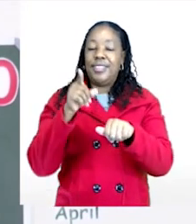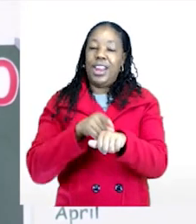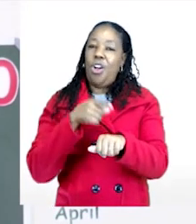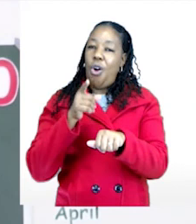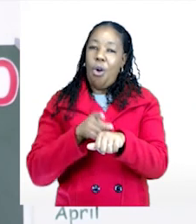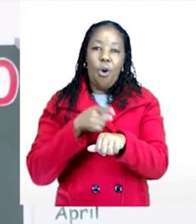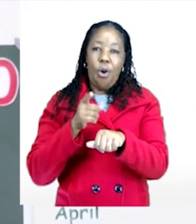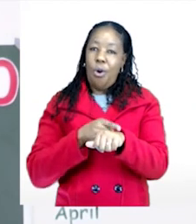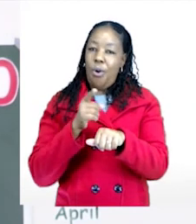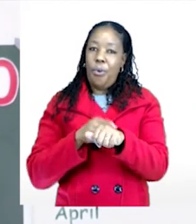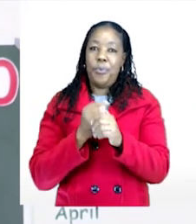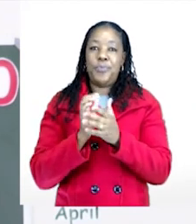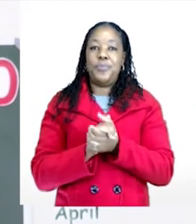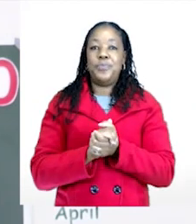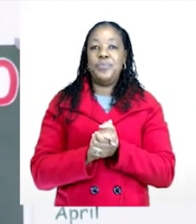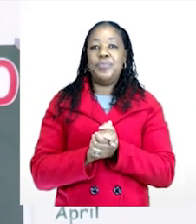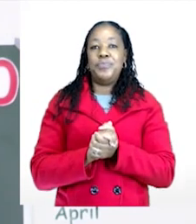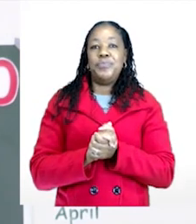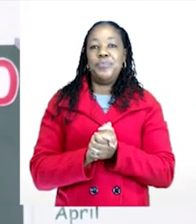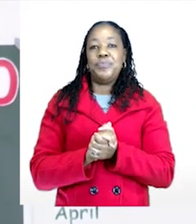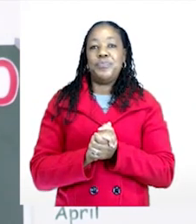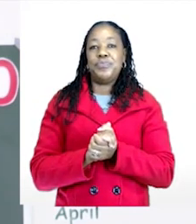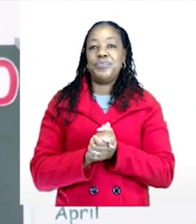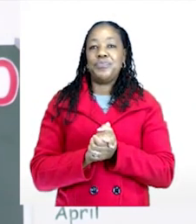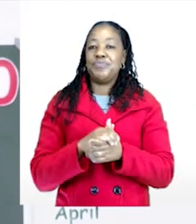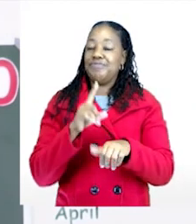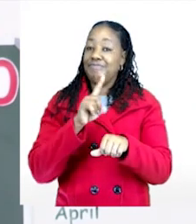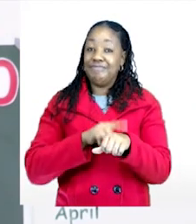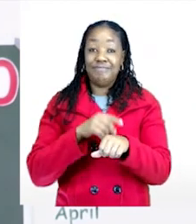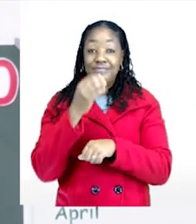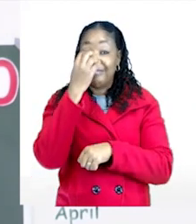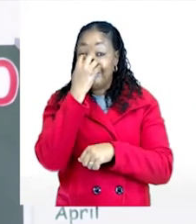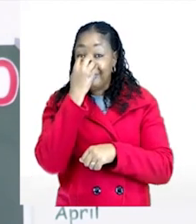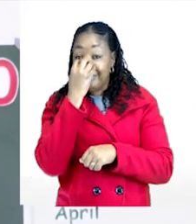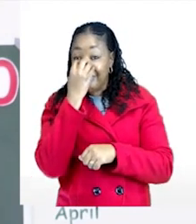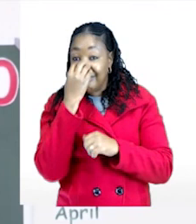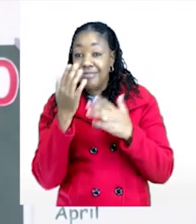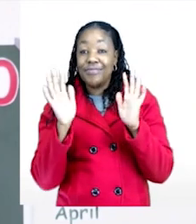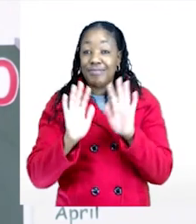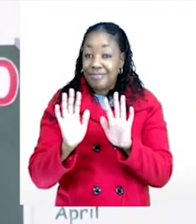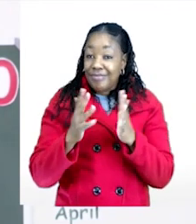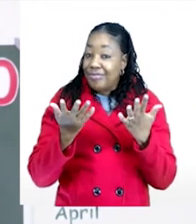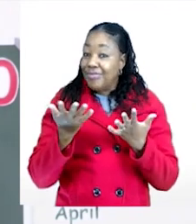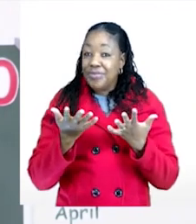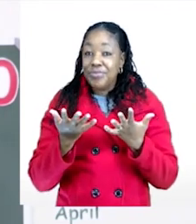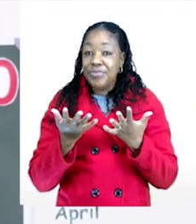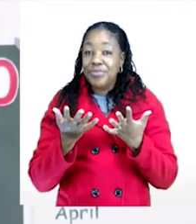at all times. Now it is time for me to say goodbye to Zoe.